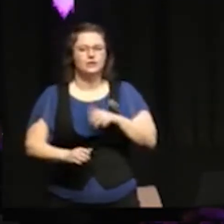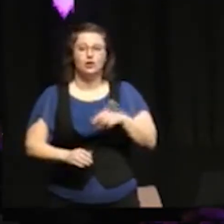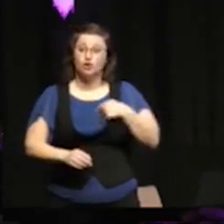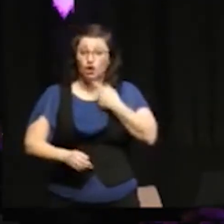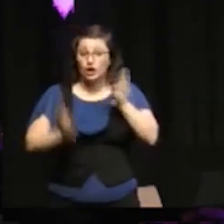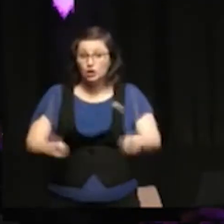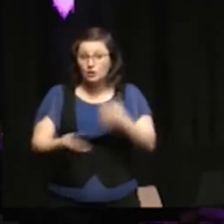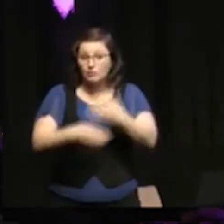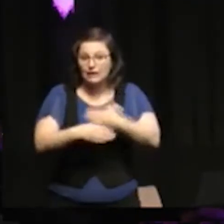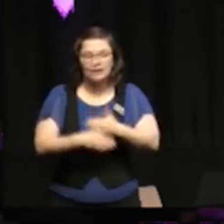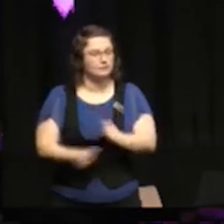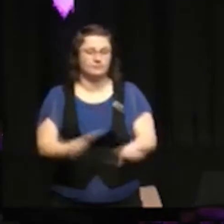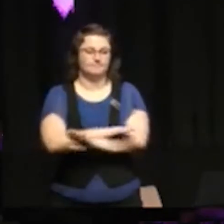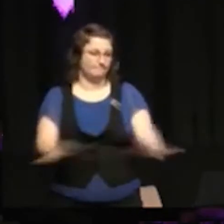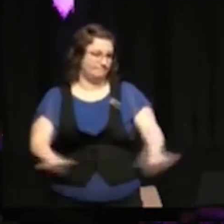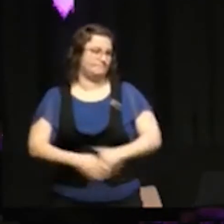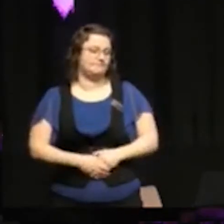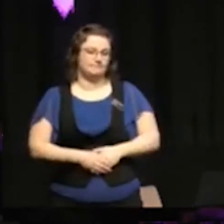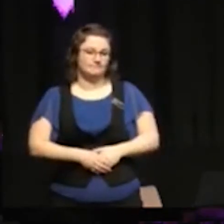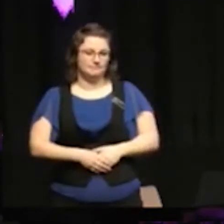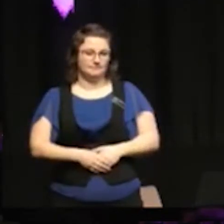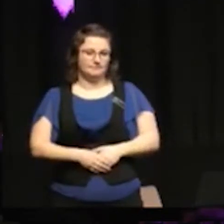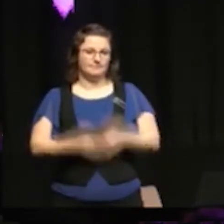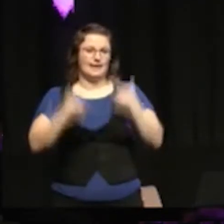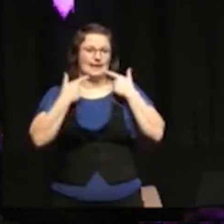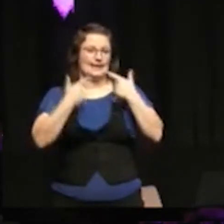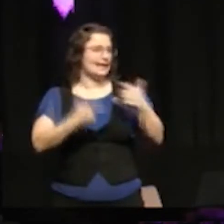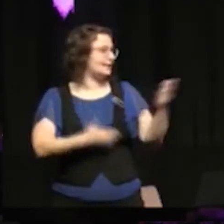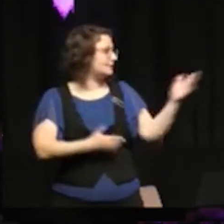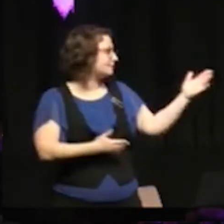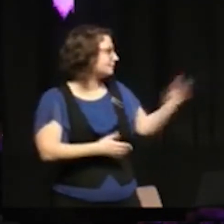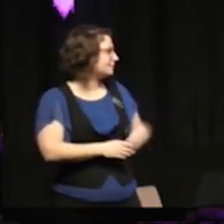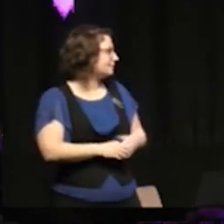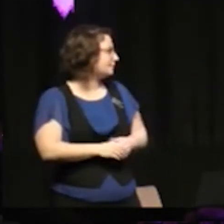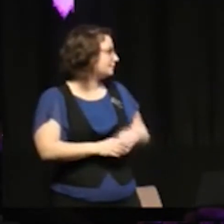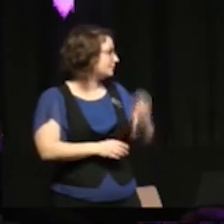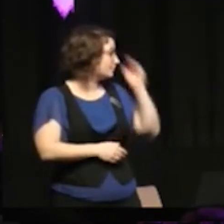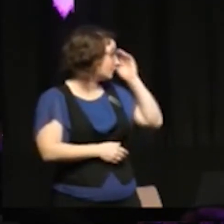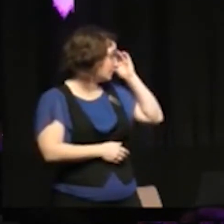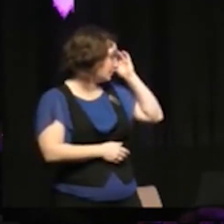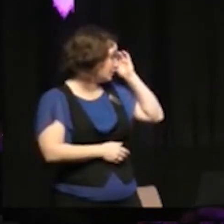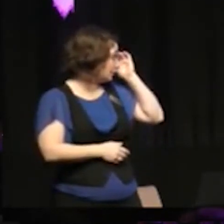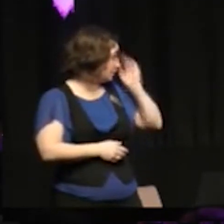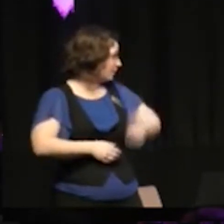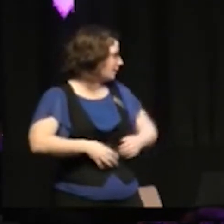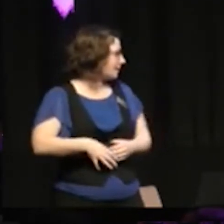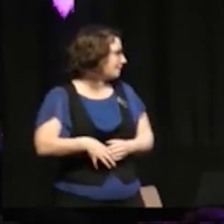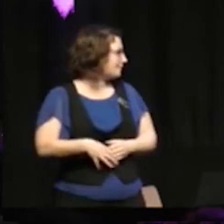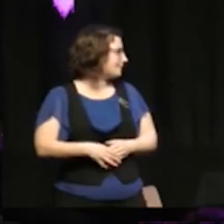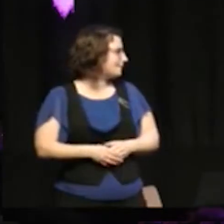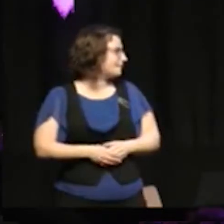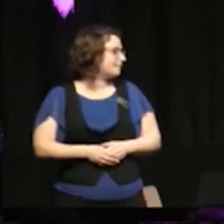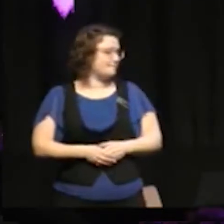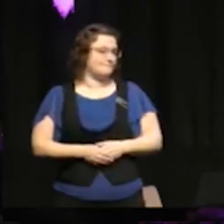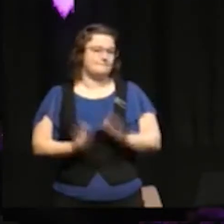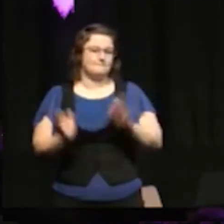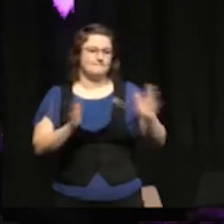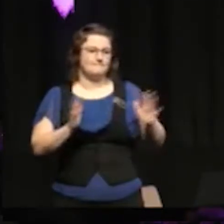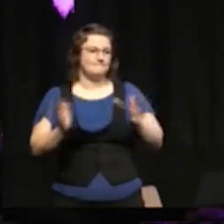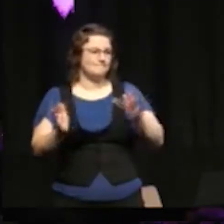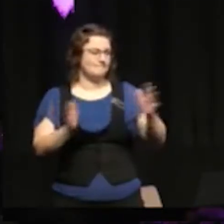you'll continue this way, you should shut down. Thank you. Thank you. Thank you very